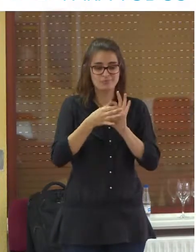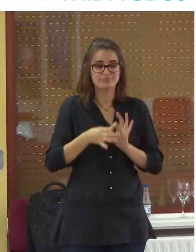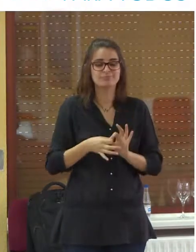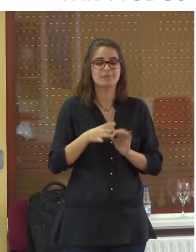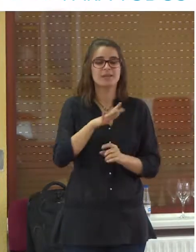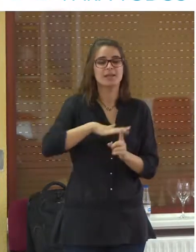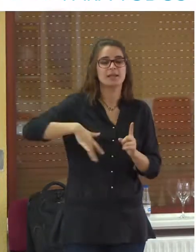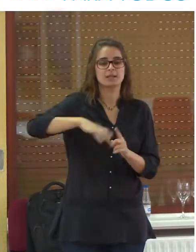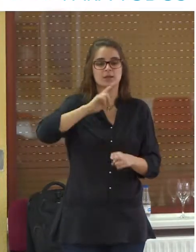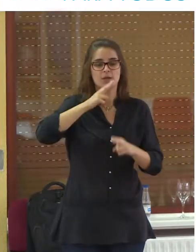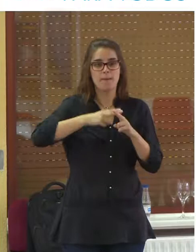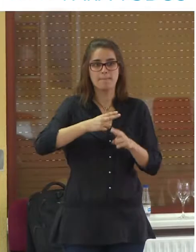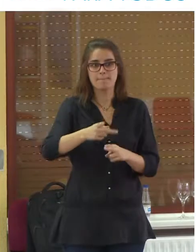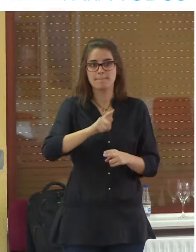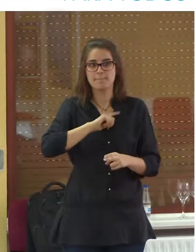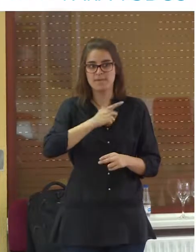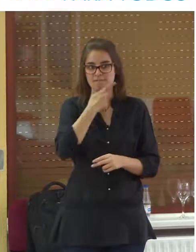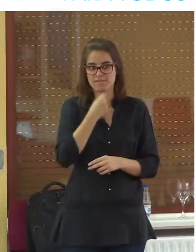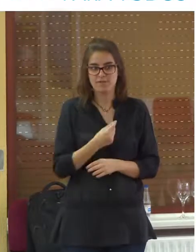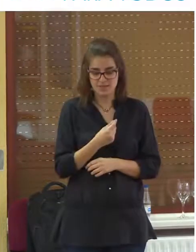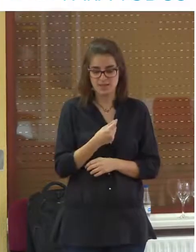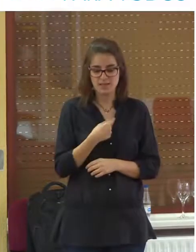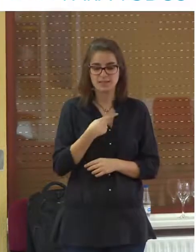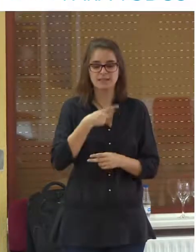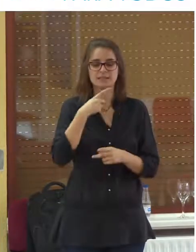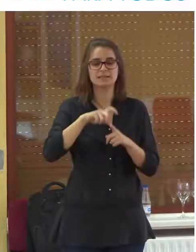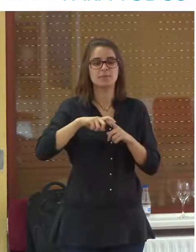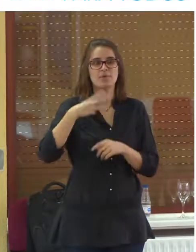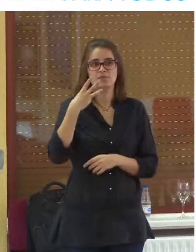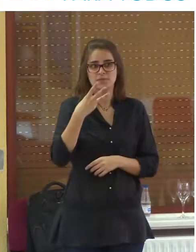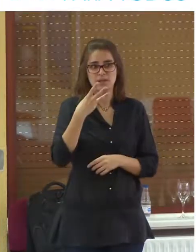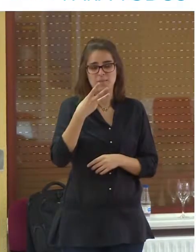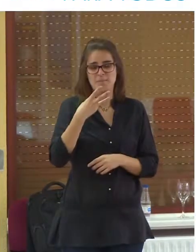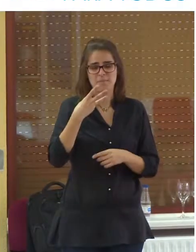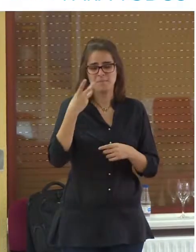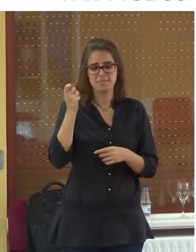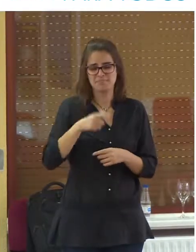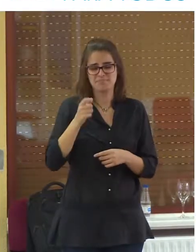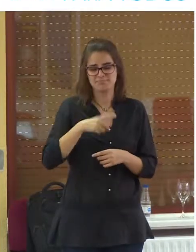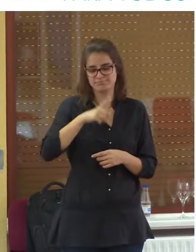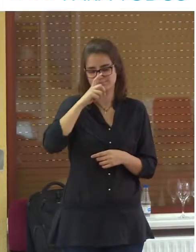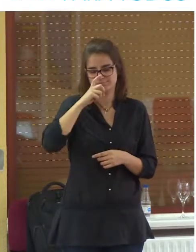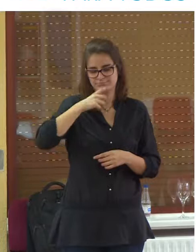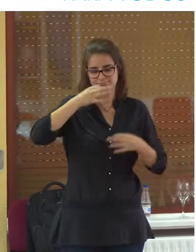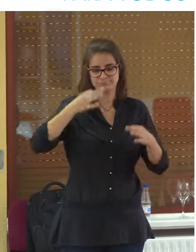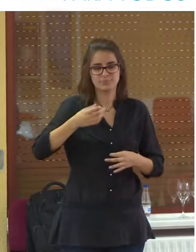Facilita uses 3 types of access methods. The classical one, the one that we are